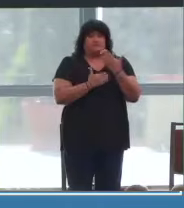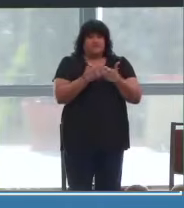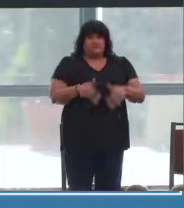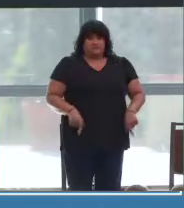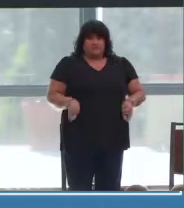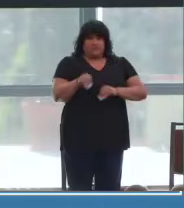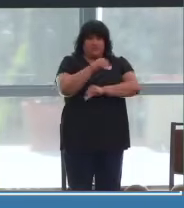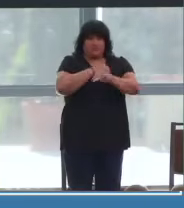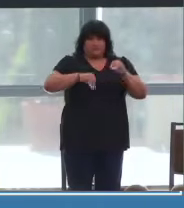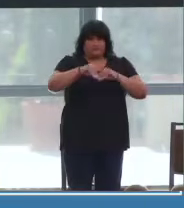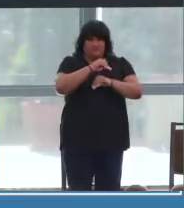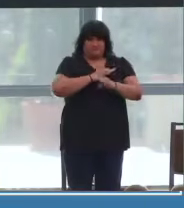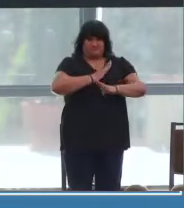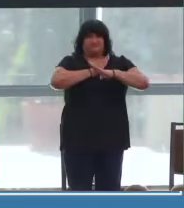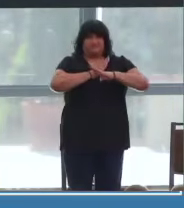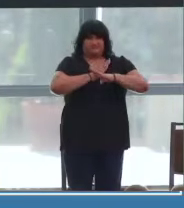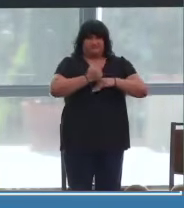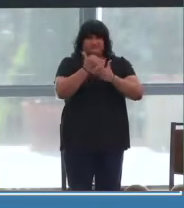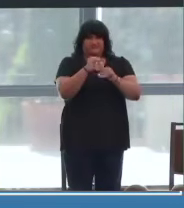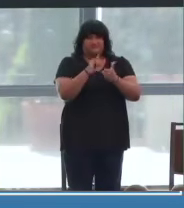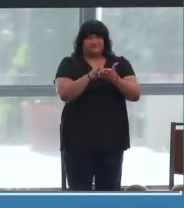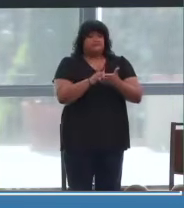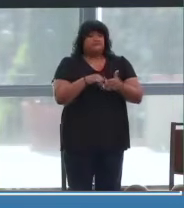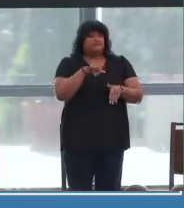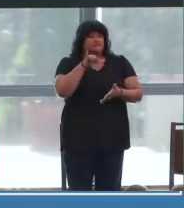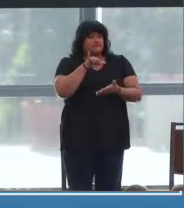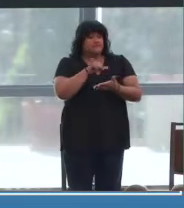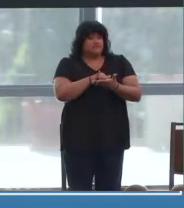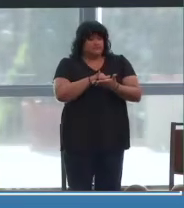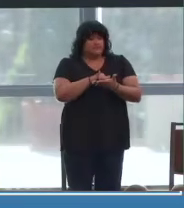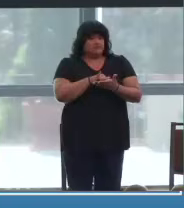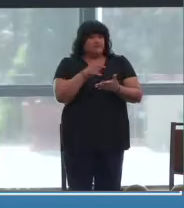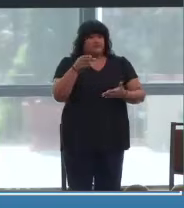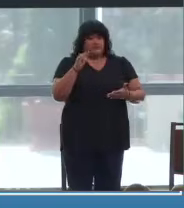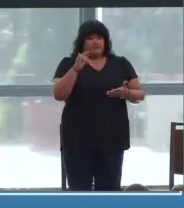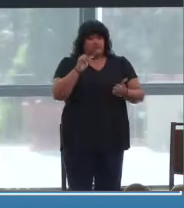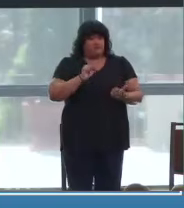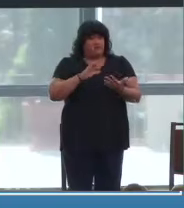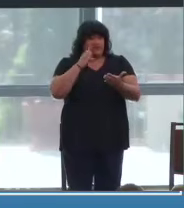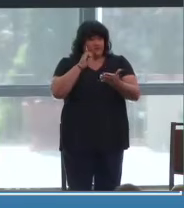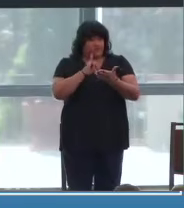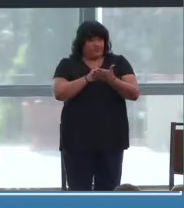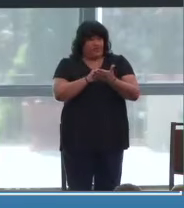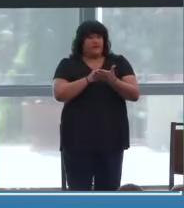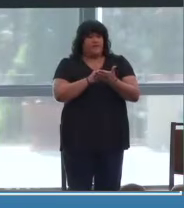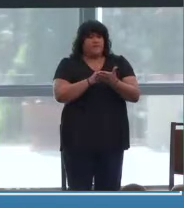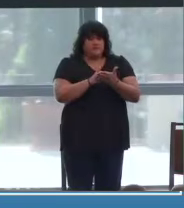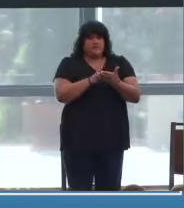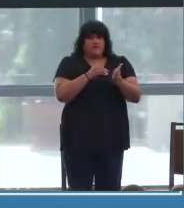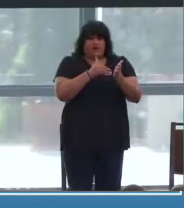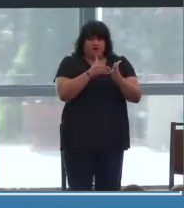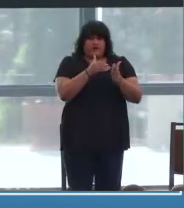involvement. So the therapeutic approach to the dysautonomias are often